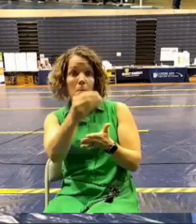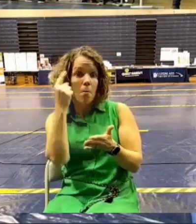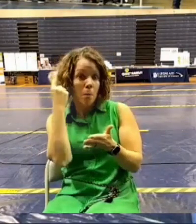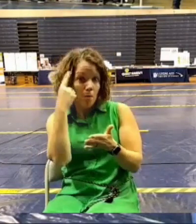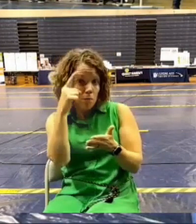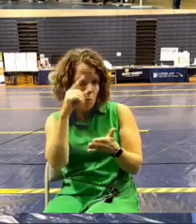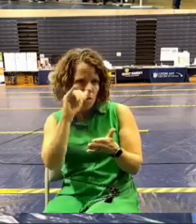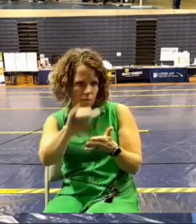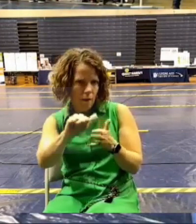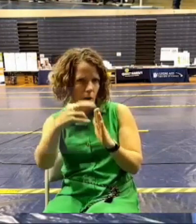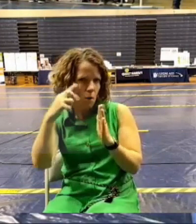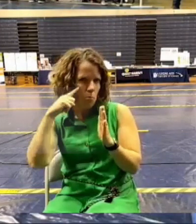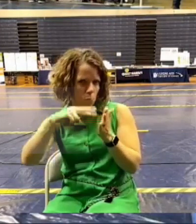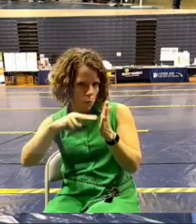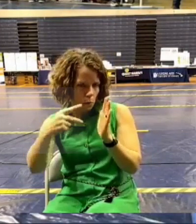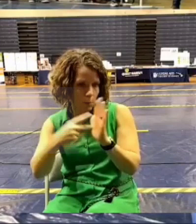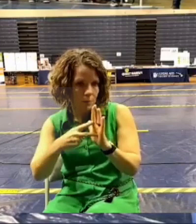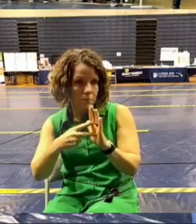mainland, the courts